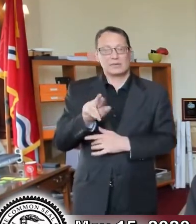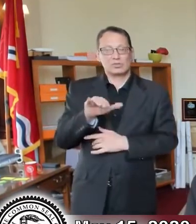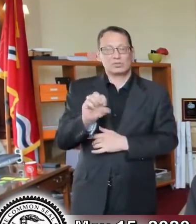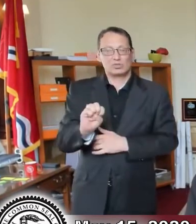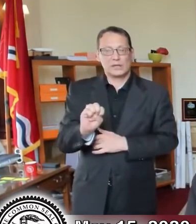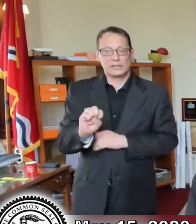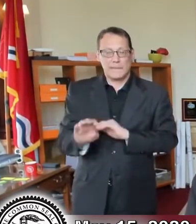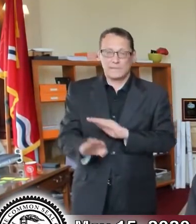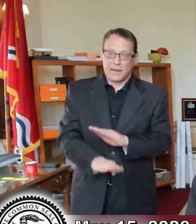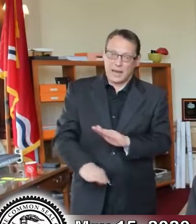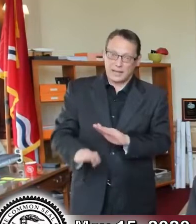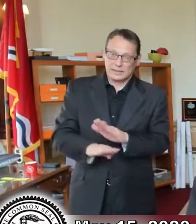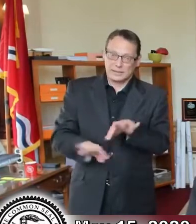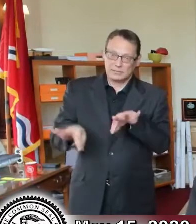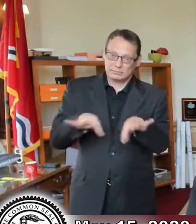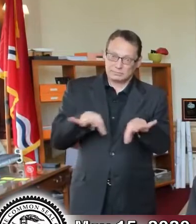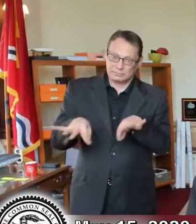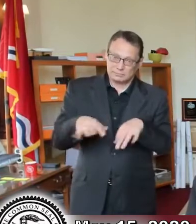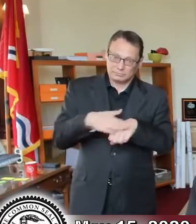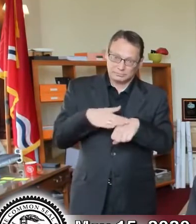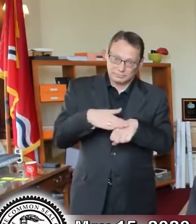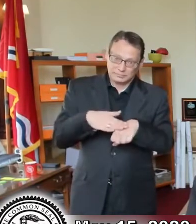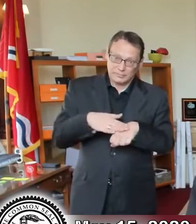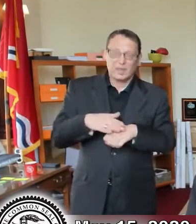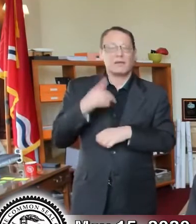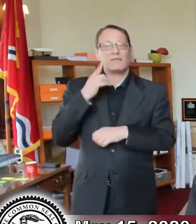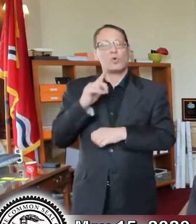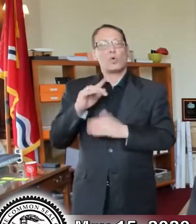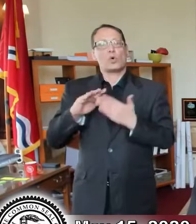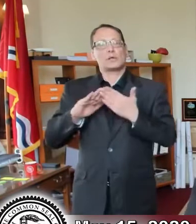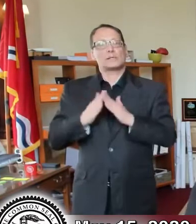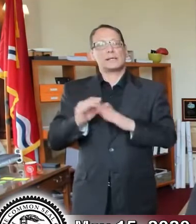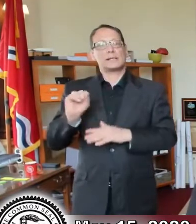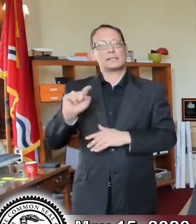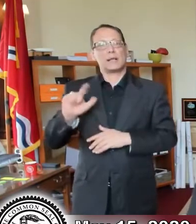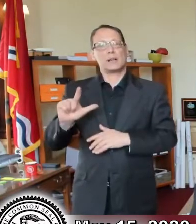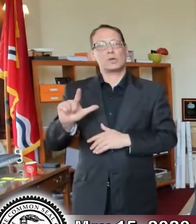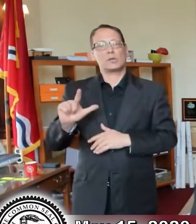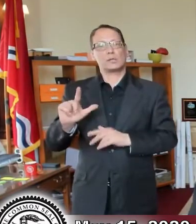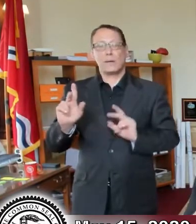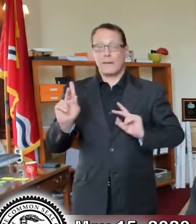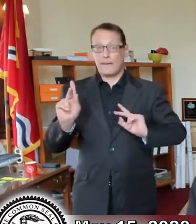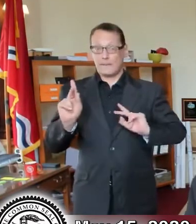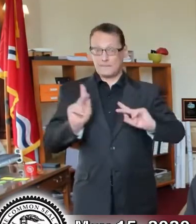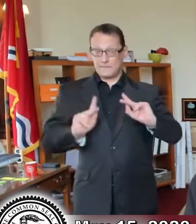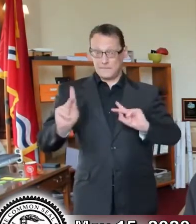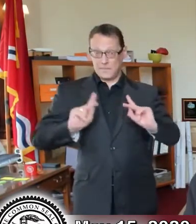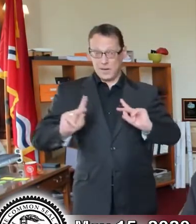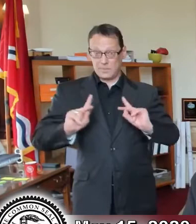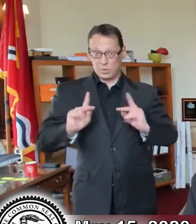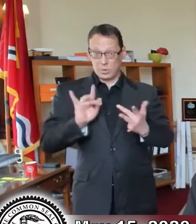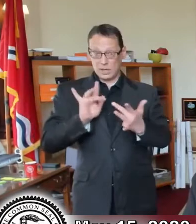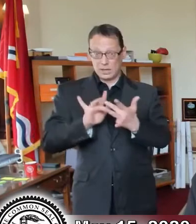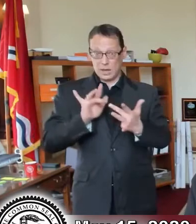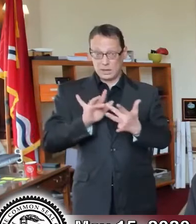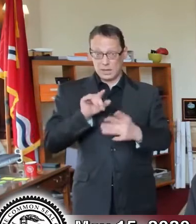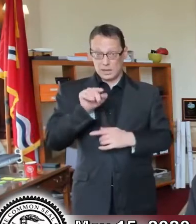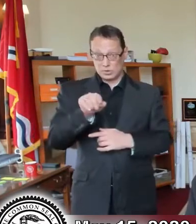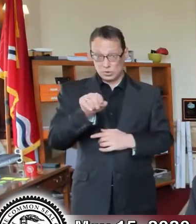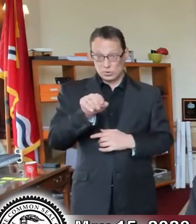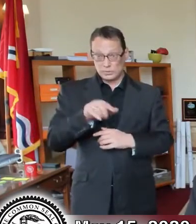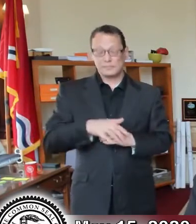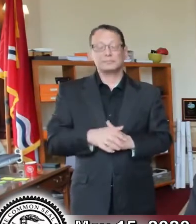basic form. The way we do it in the city of St. Louis is through people who contact you. Let's say you're a